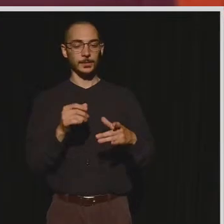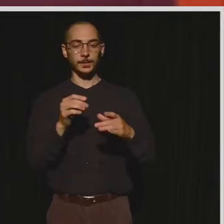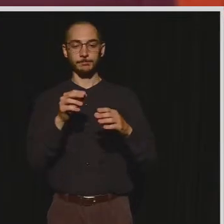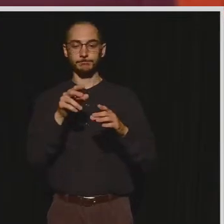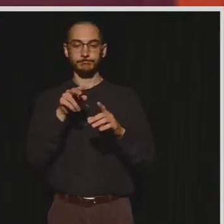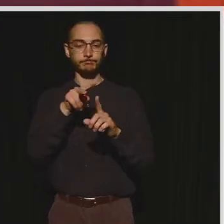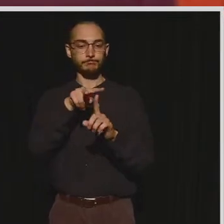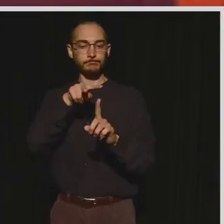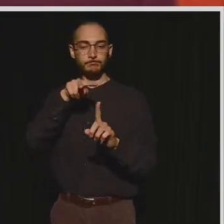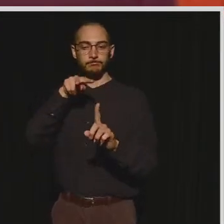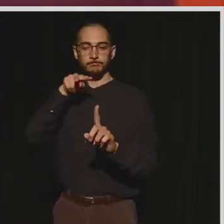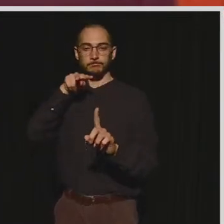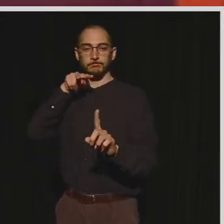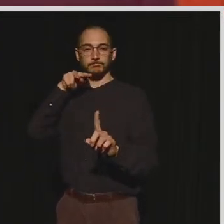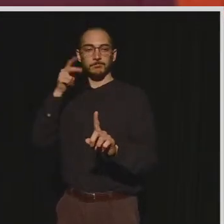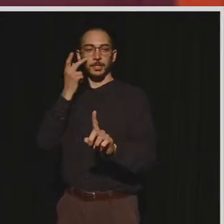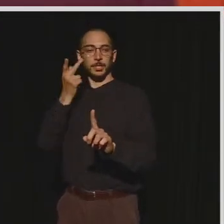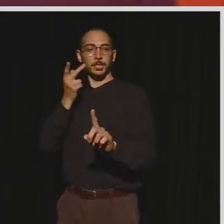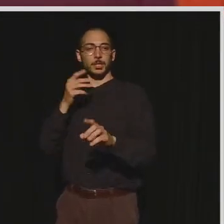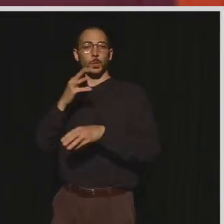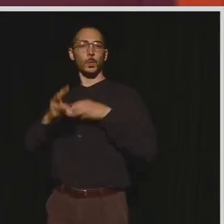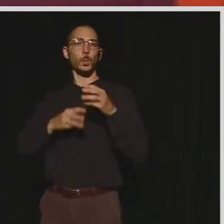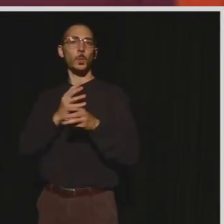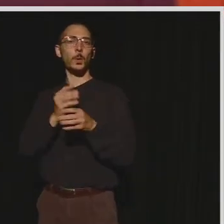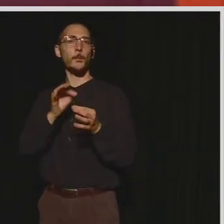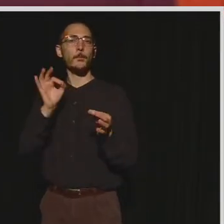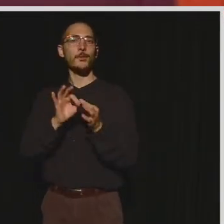creates the mosaic. And I'm